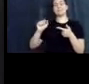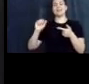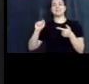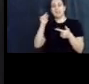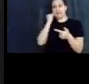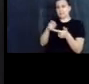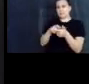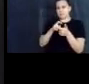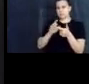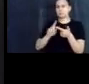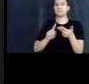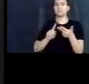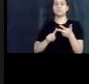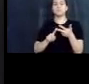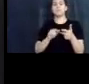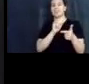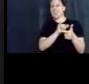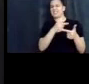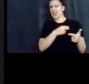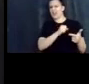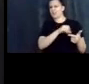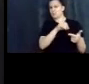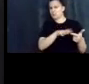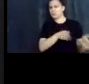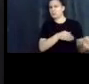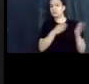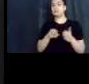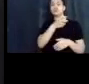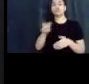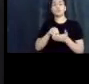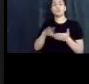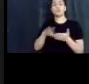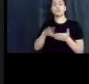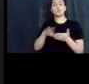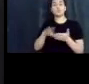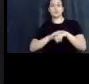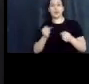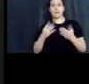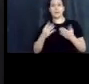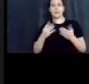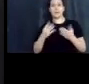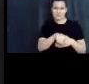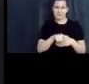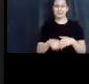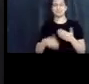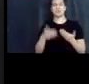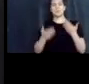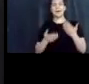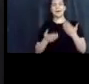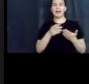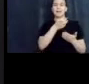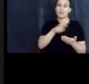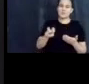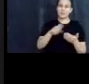transfer students, depending on how many hours you have, all your transcripts and possibly your high school information as well. And